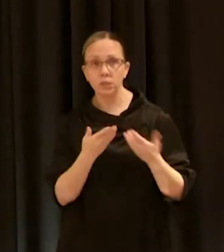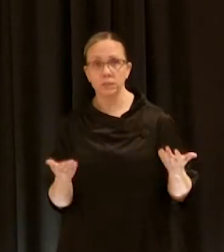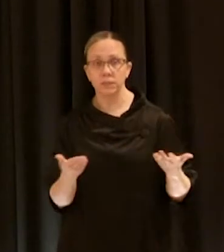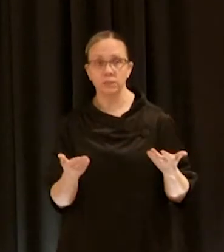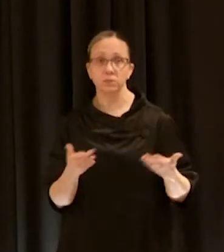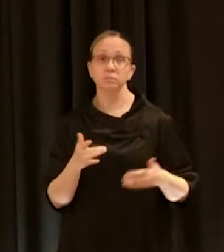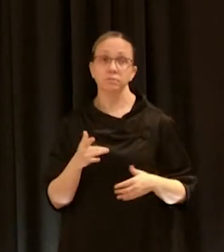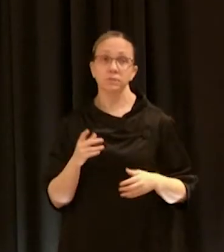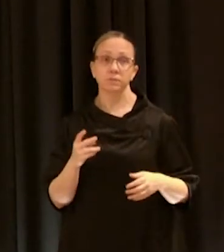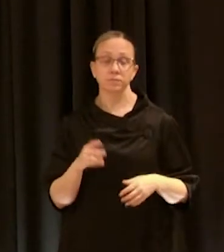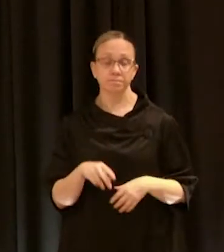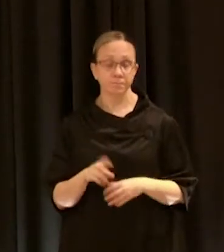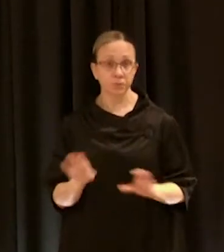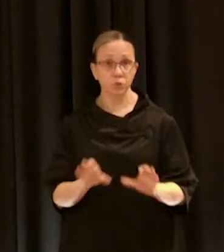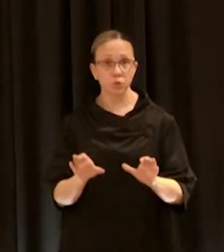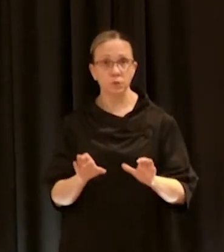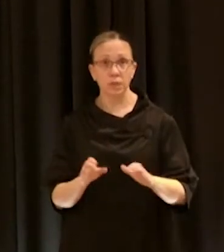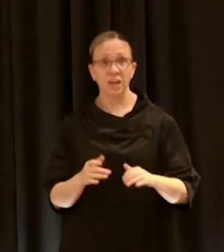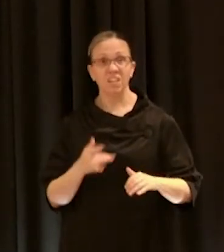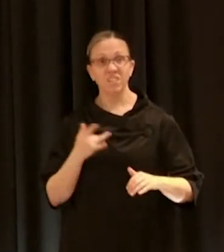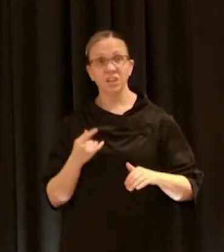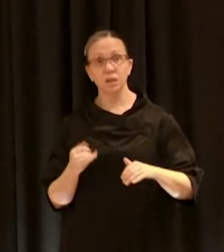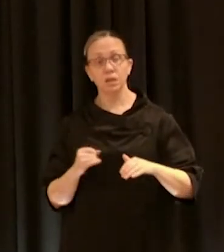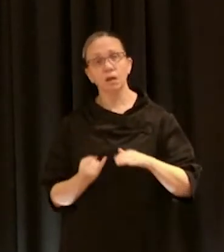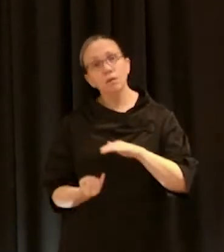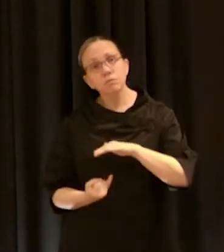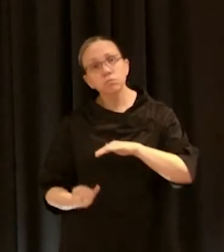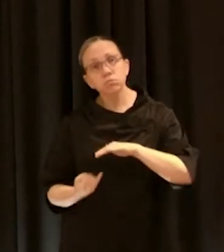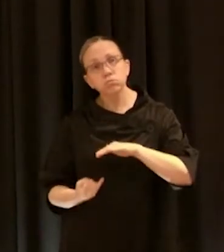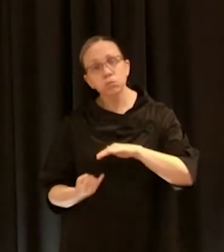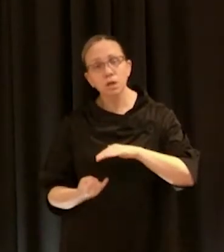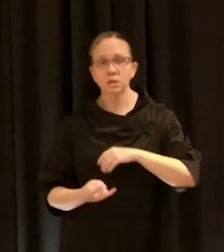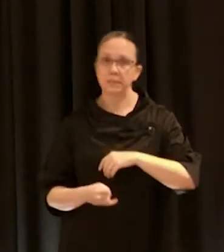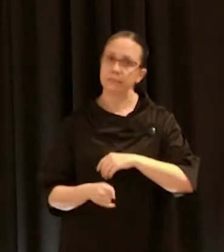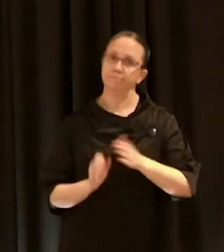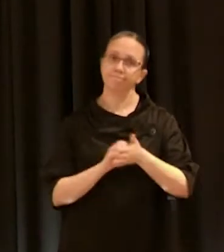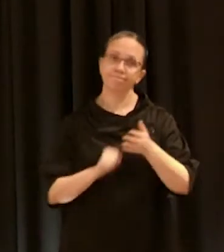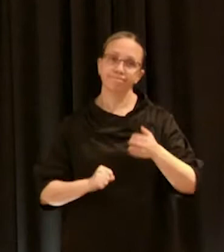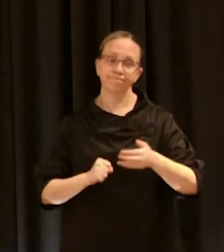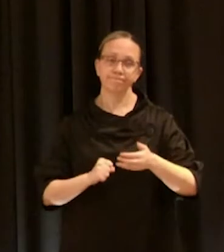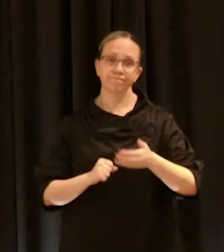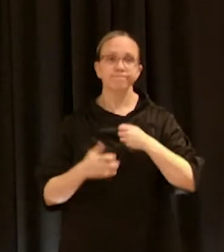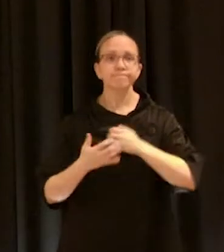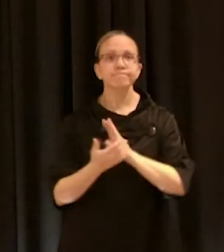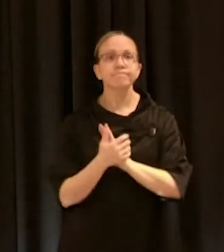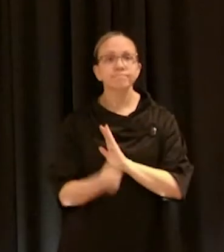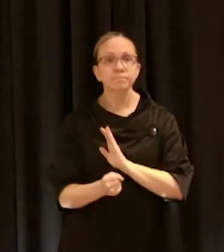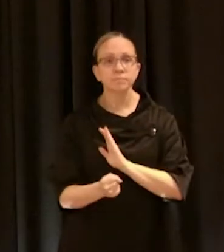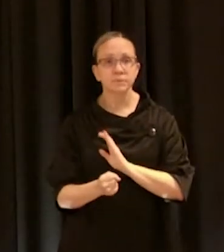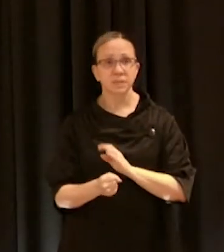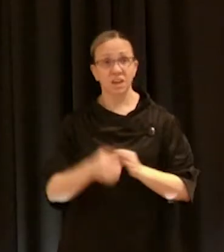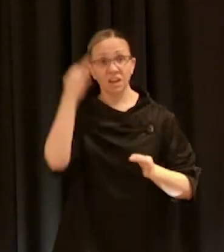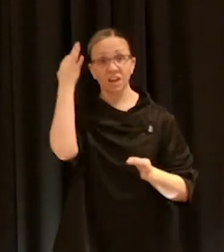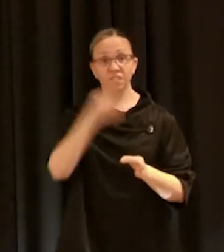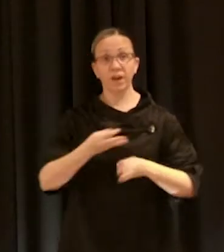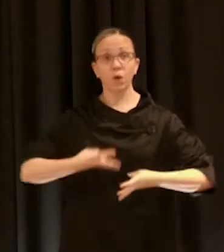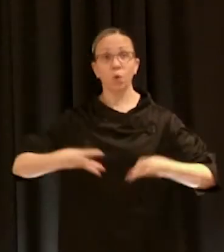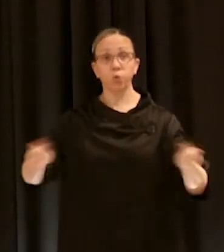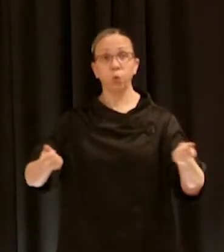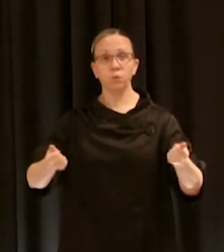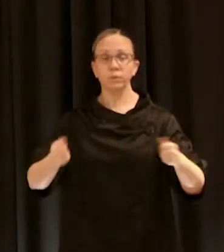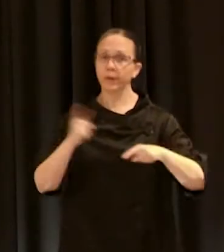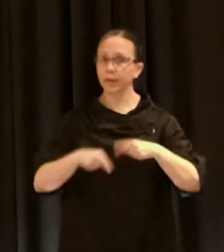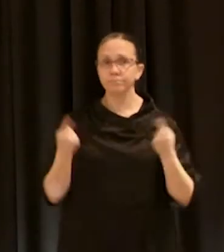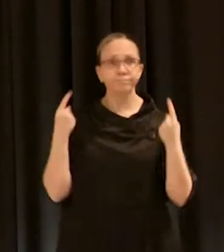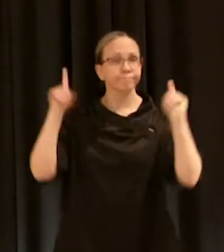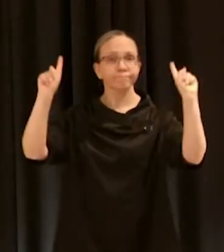Intimidation robs us from reaching our potential. A lack of faith robs us from reaching